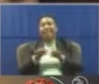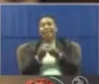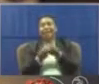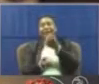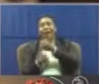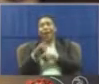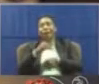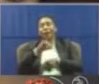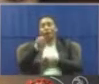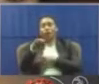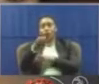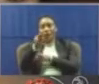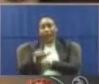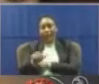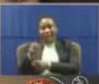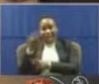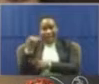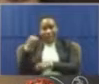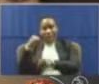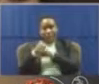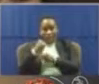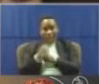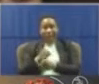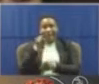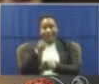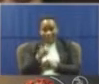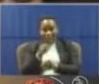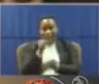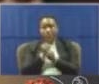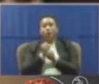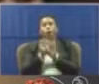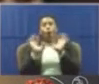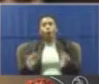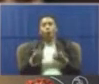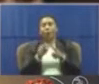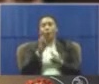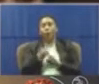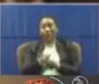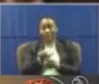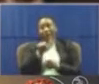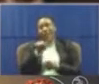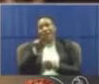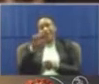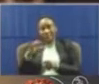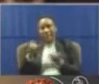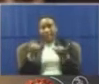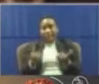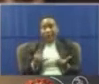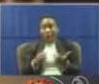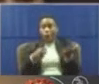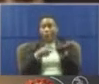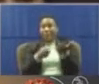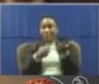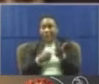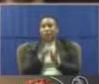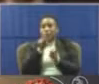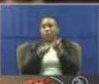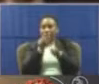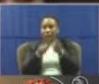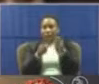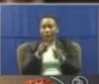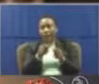severe indictment on the majority party. And again, the question arises, why should taxpayers then foot the billions of rands needed